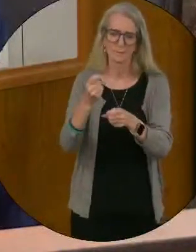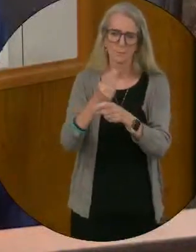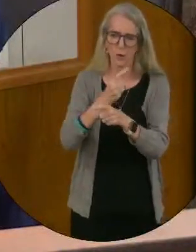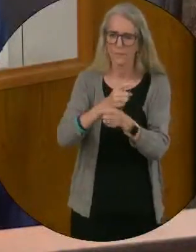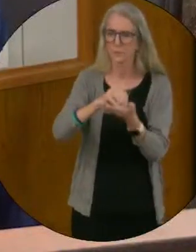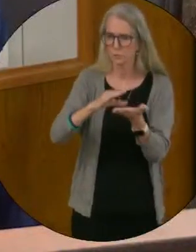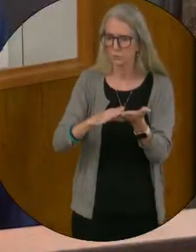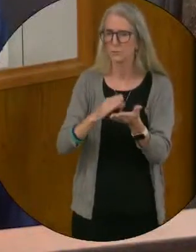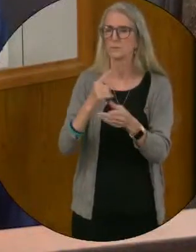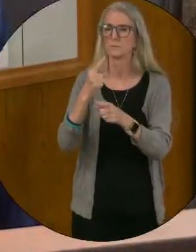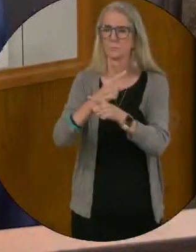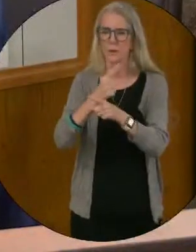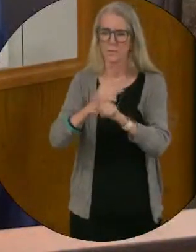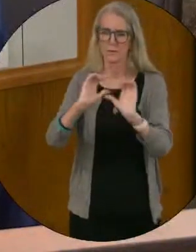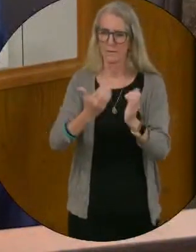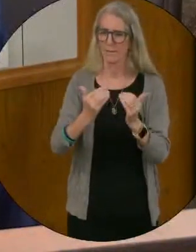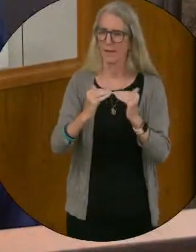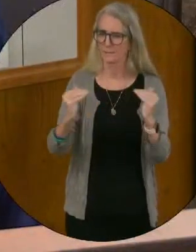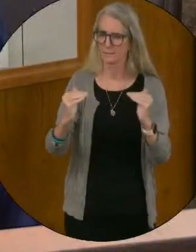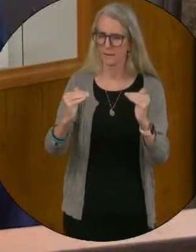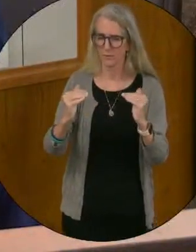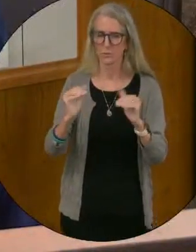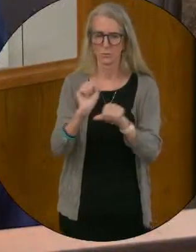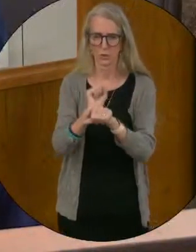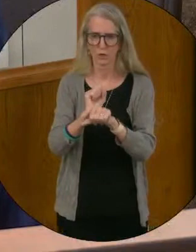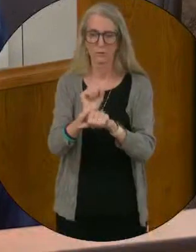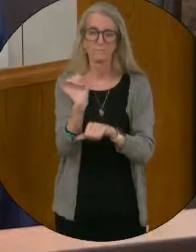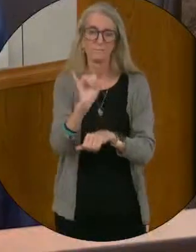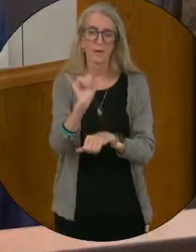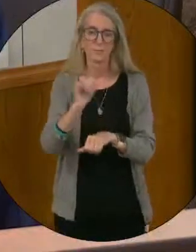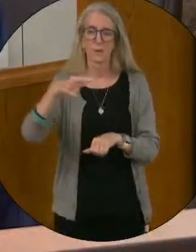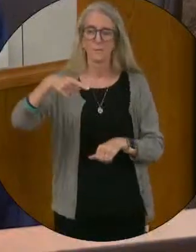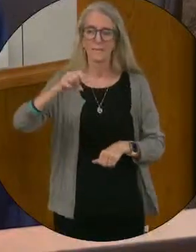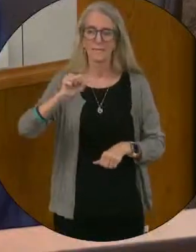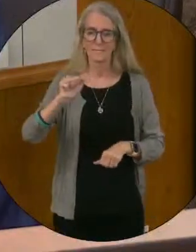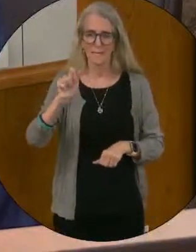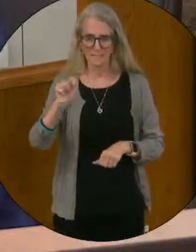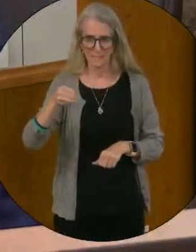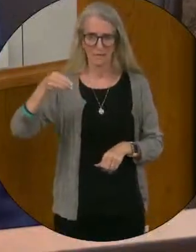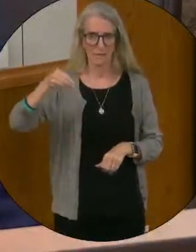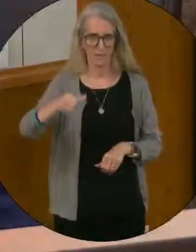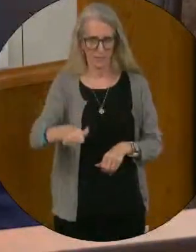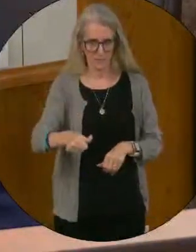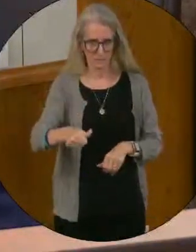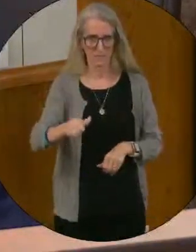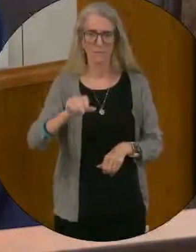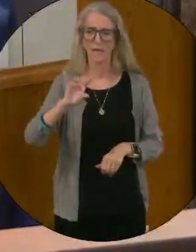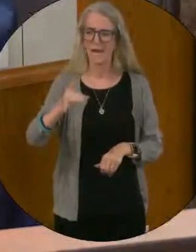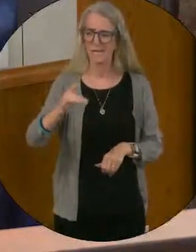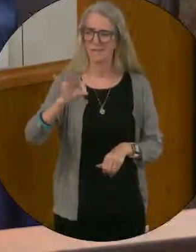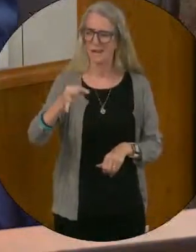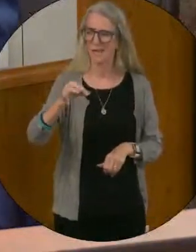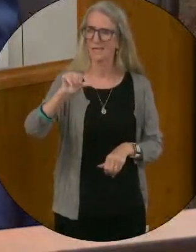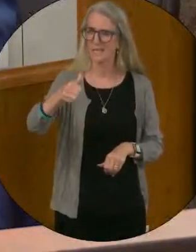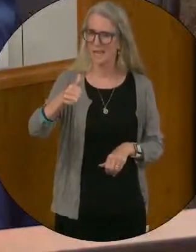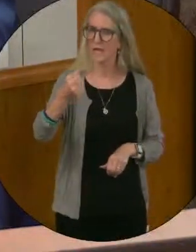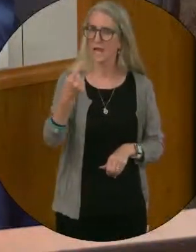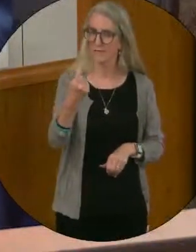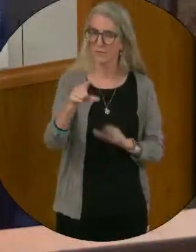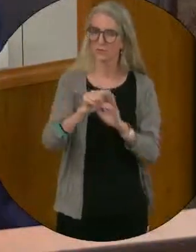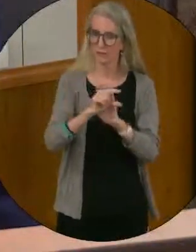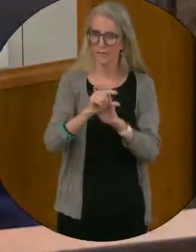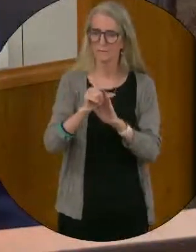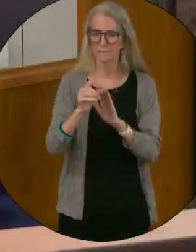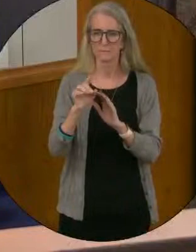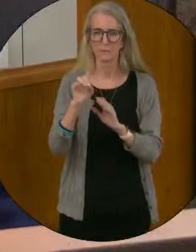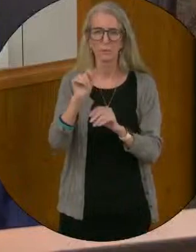students in the proper courses. As also we have invested in the PSAT in 8th and 9th and 10th, 11th. Again, data points. So